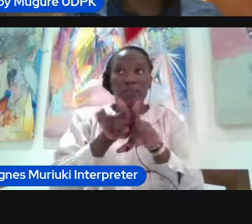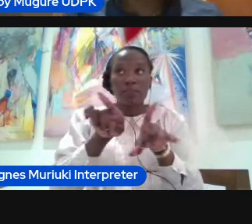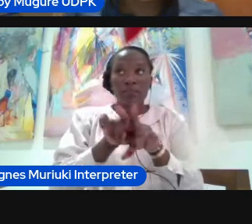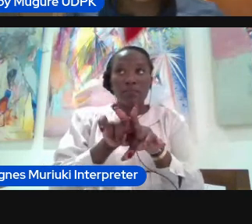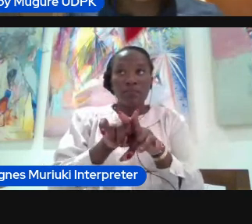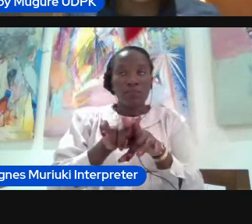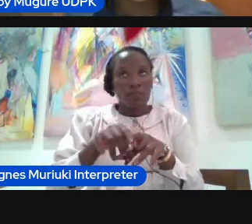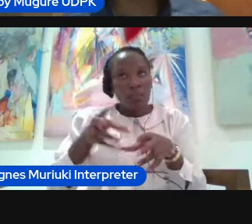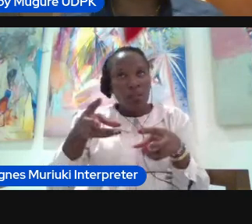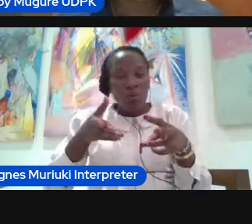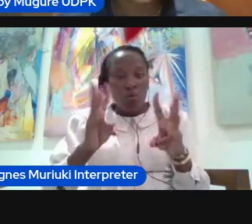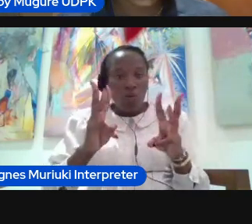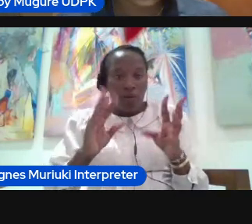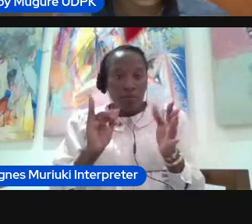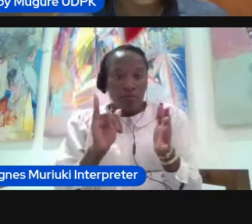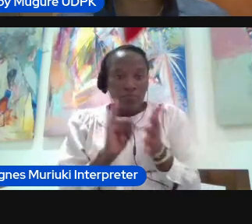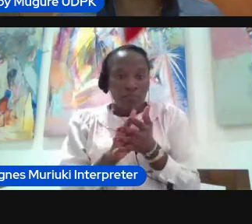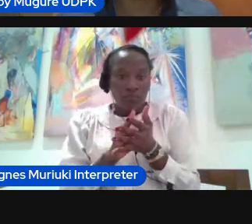perceptions, or